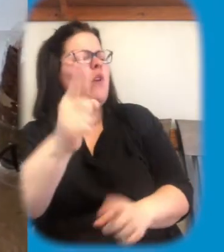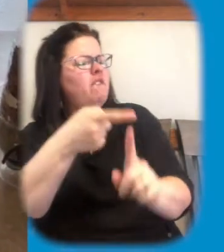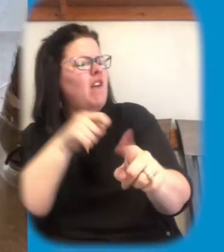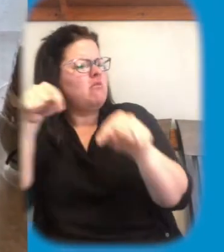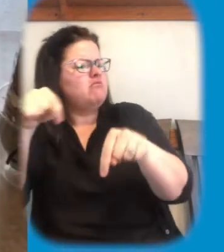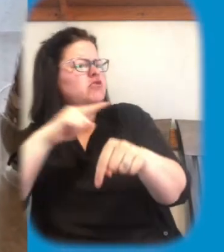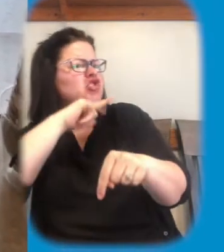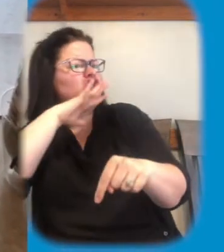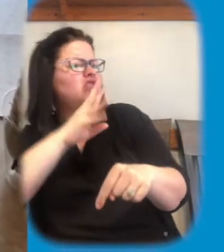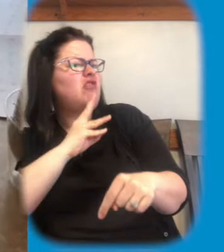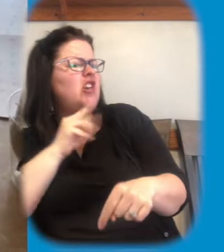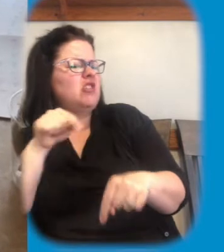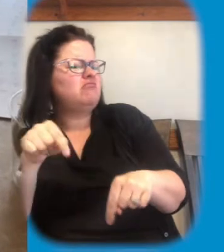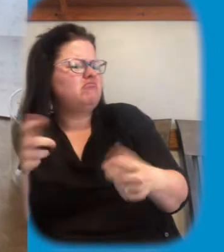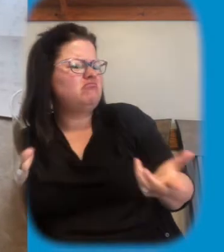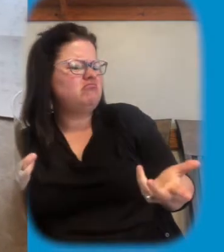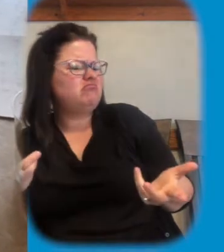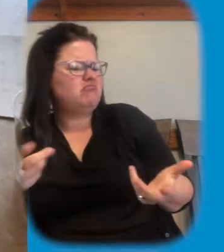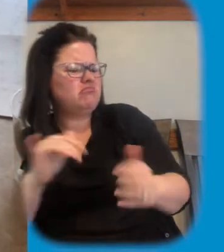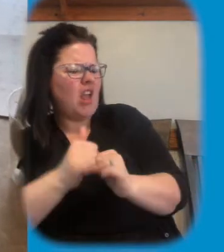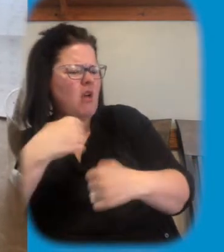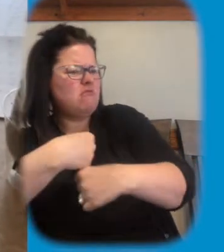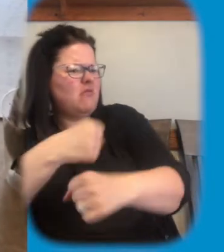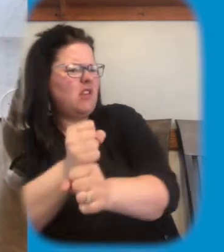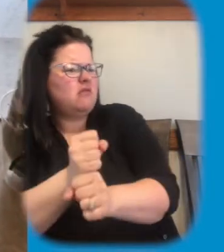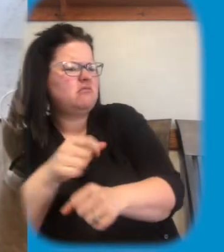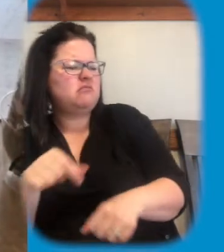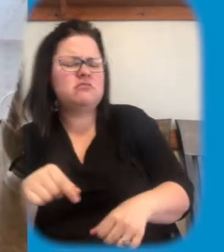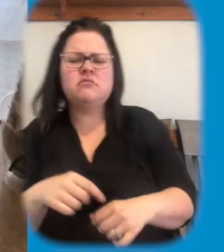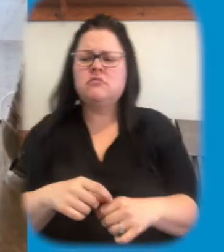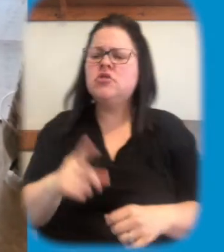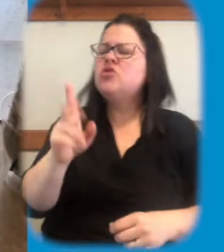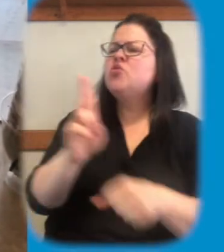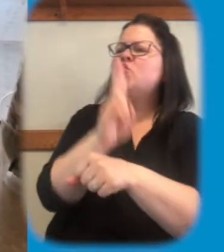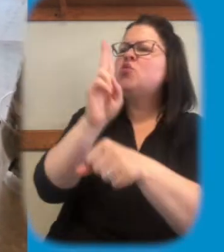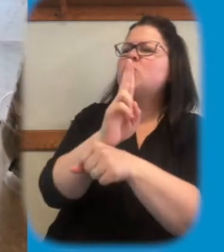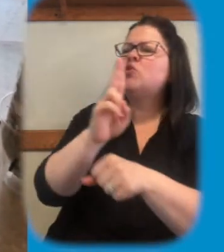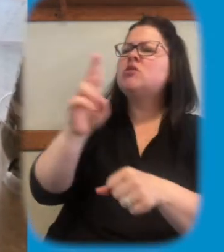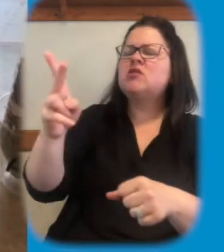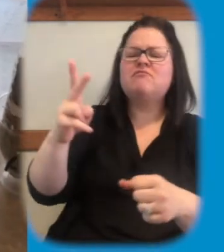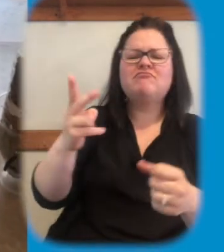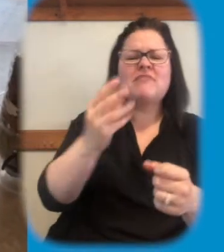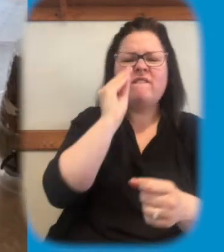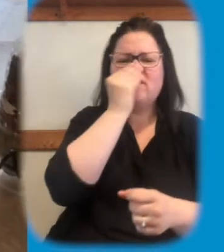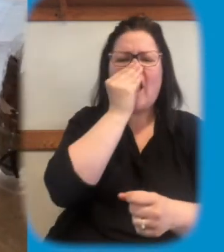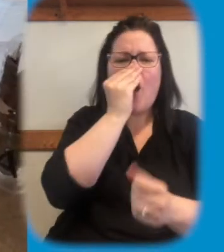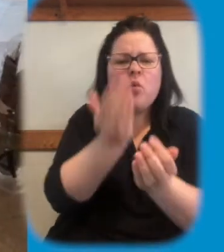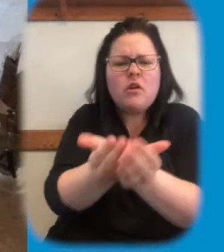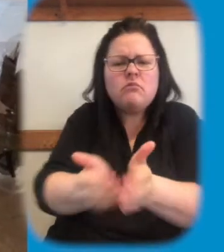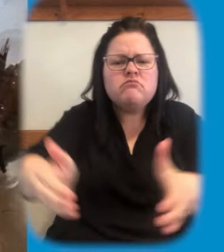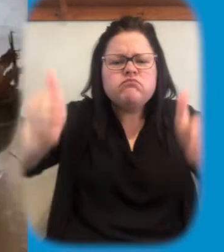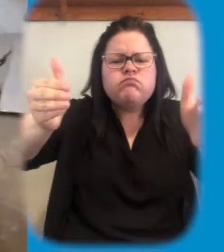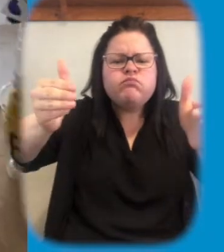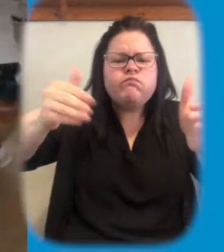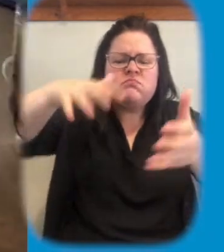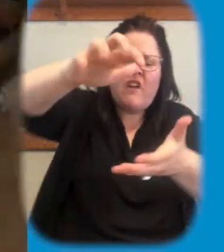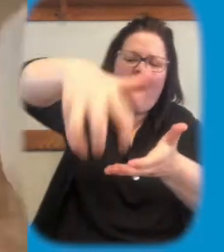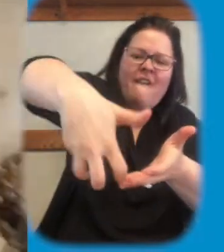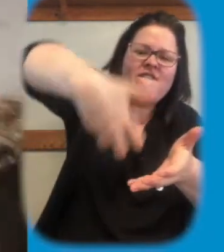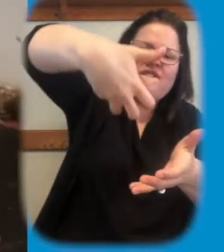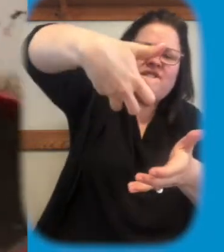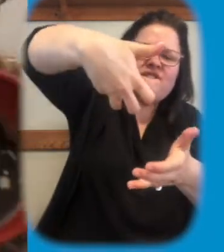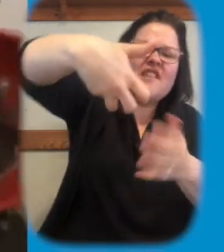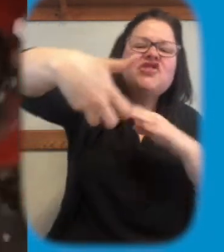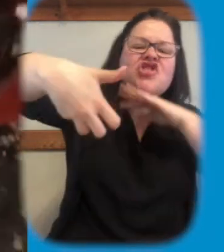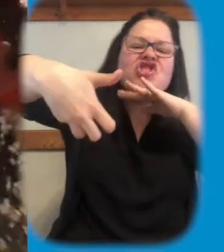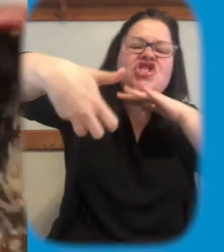Oh, we just took, dirty, like, dirt from a flower pot and put it in that water. Yes, that's